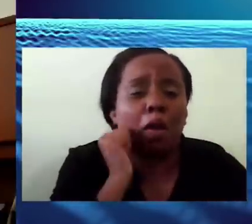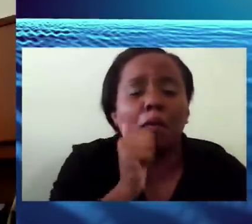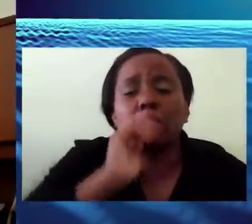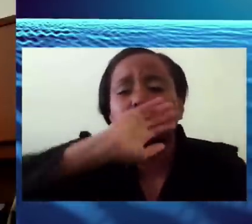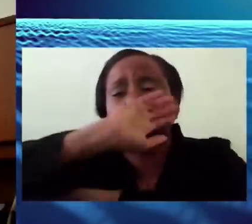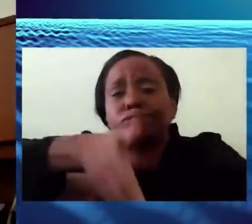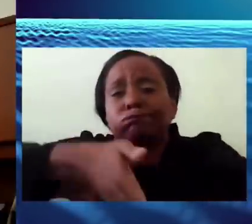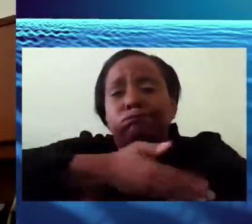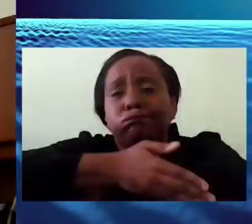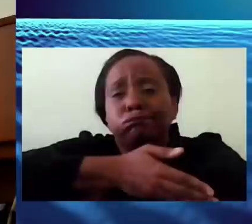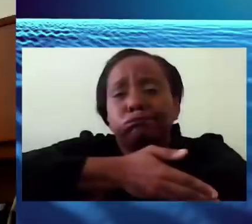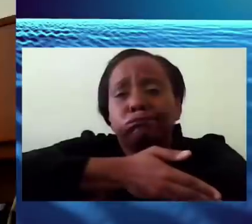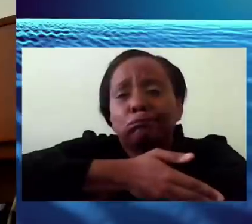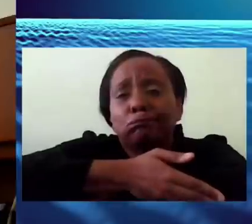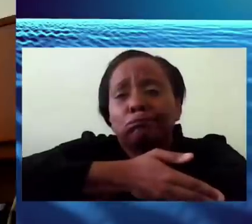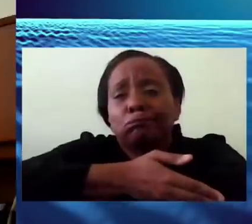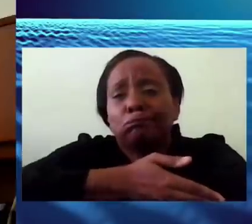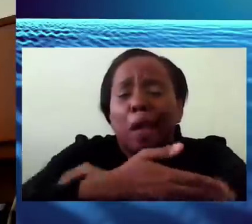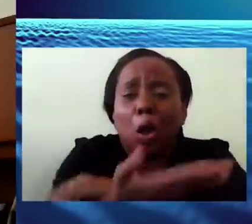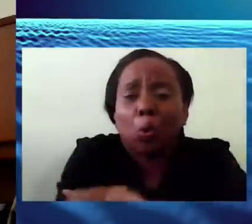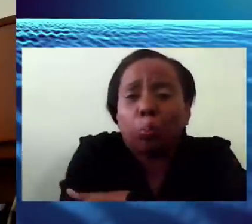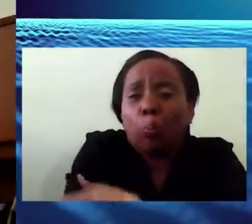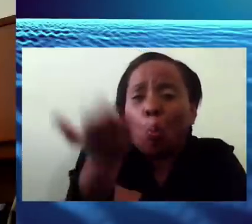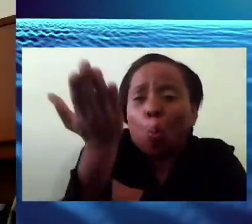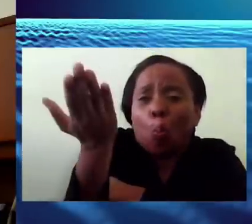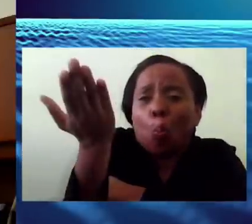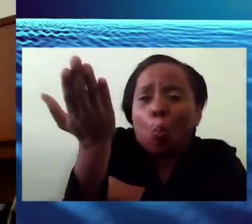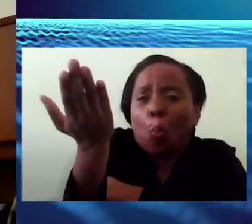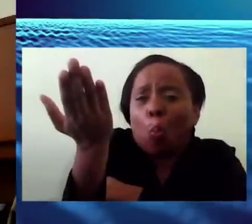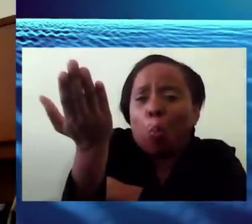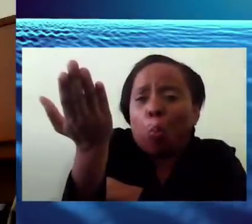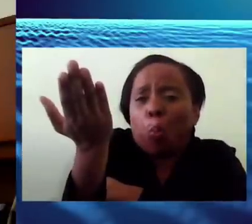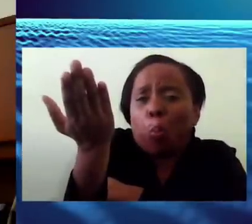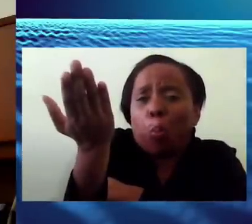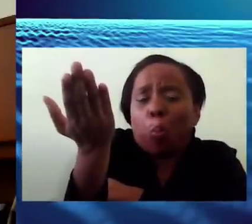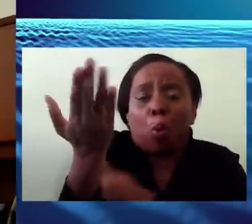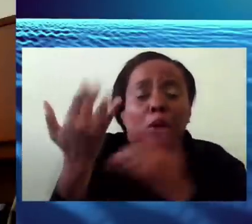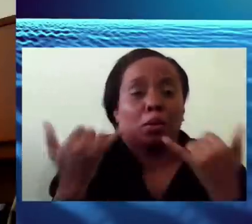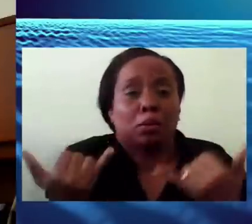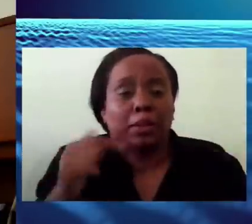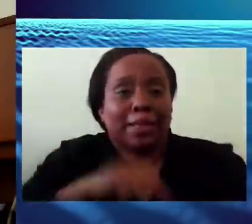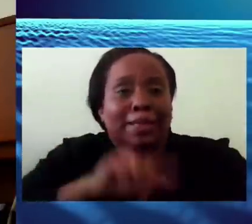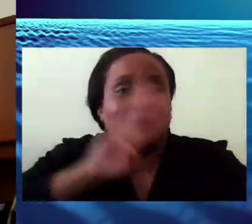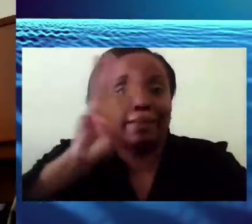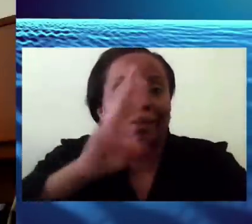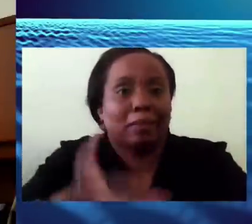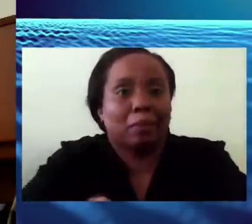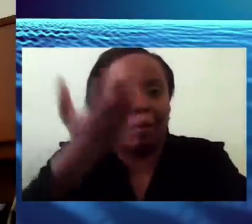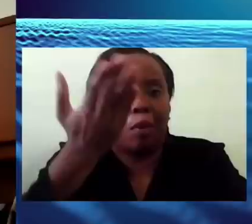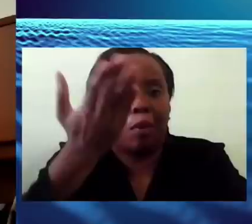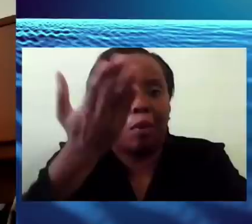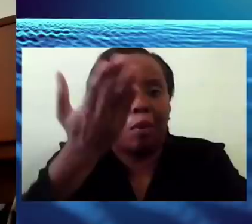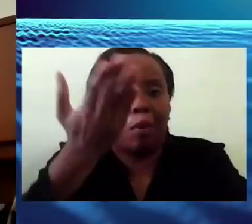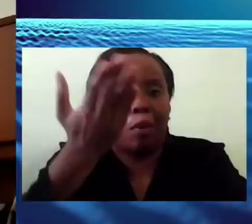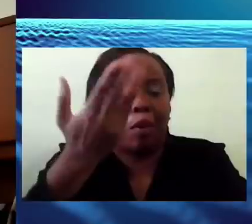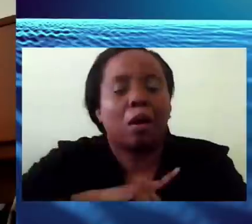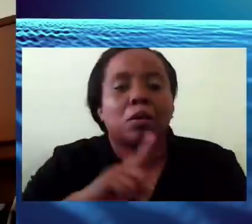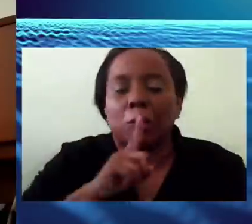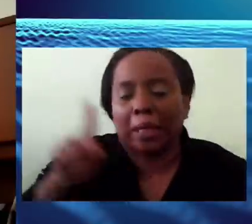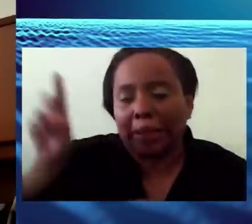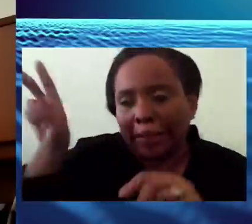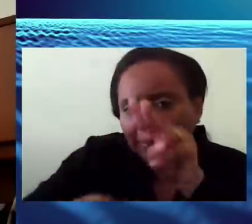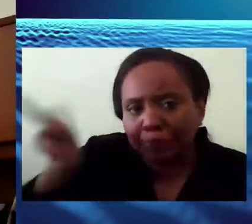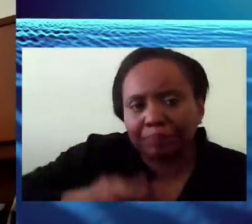early mornings to be able to get us to a place where today at 6 a.m. we began the process of inspecting the